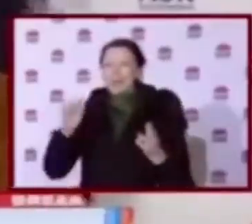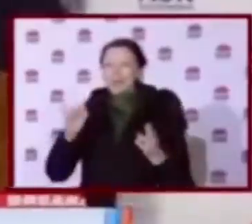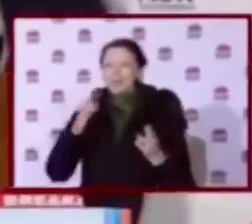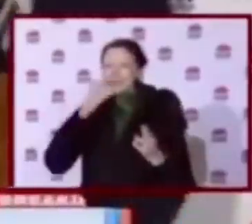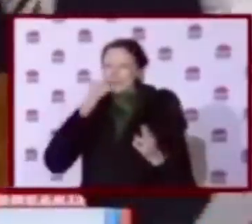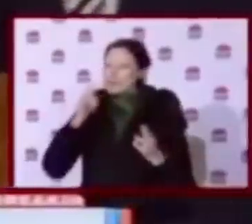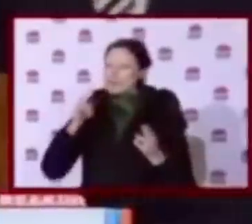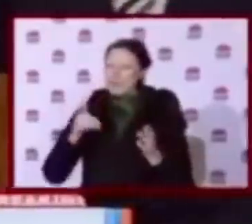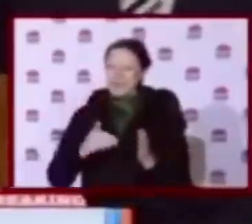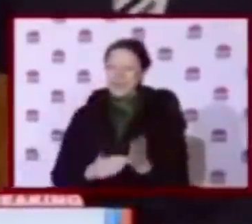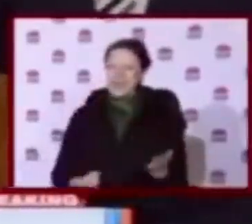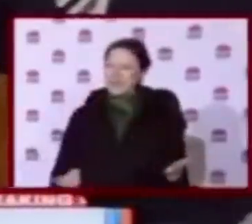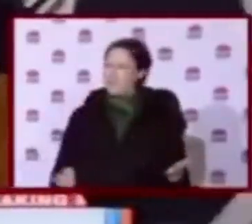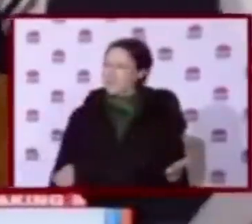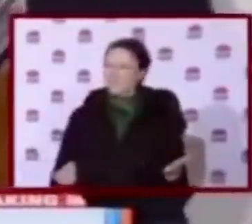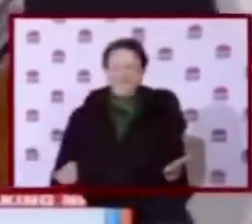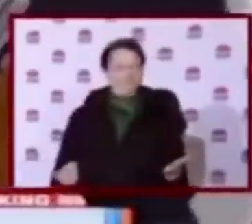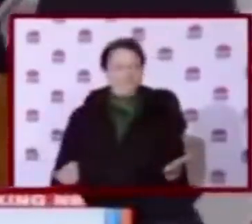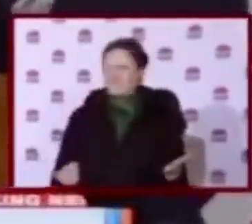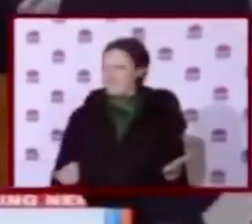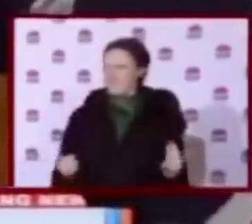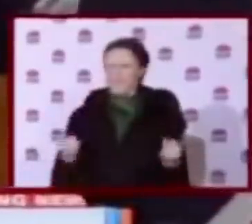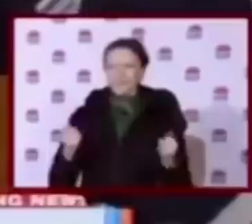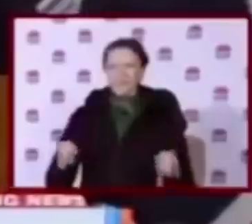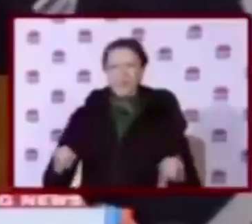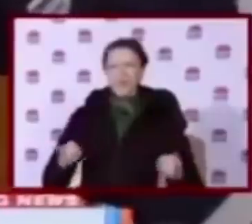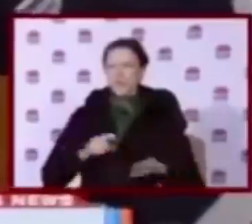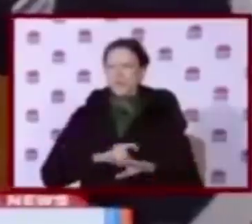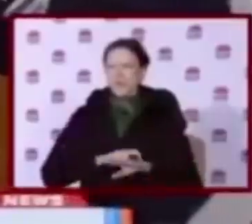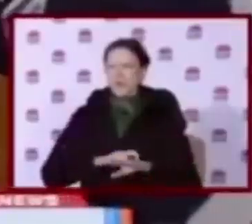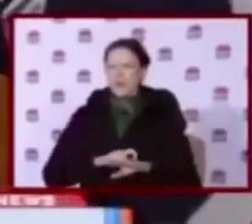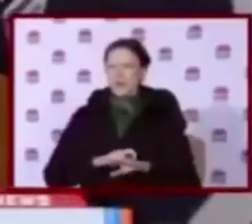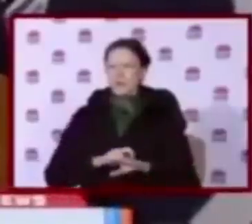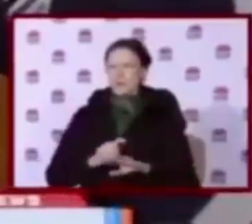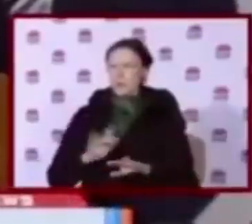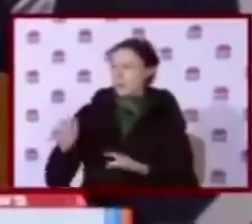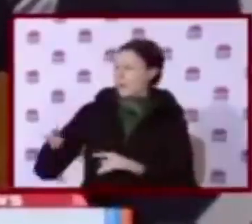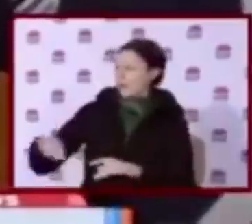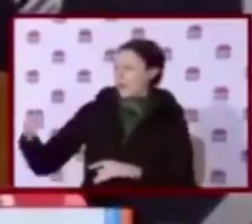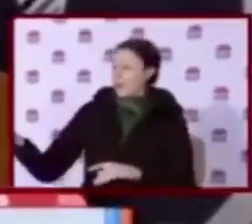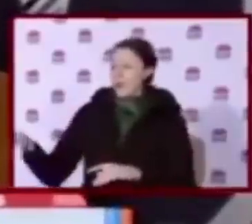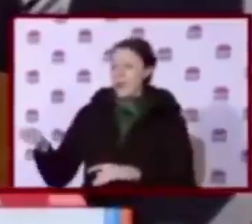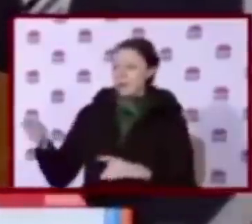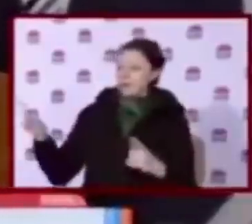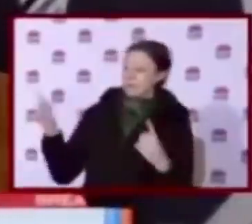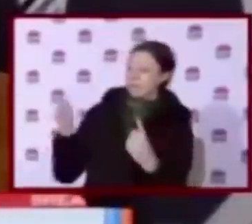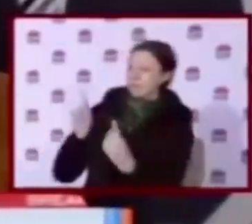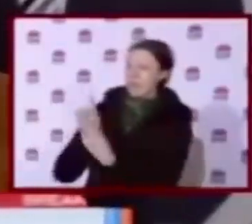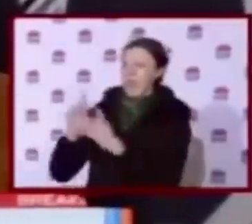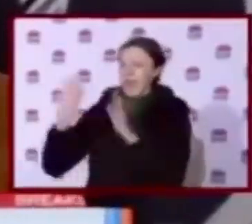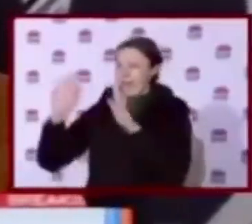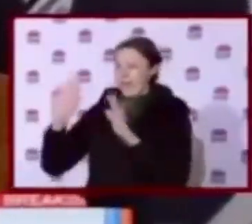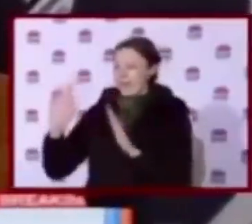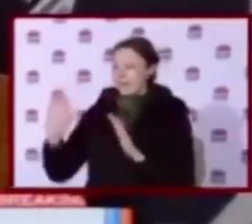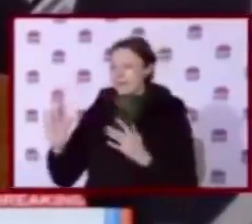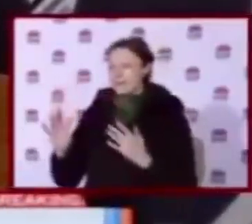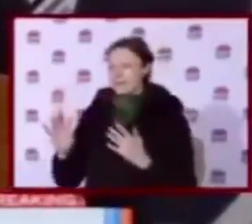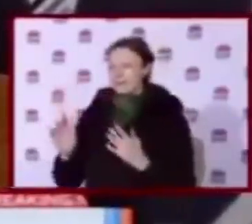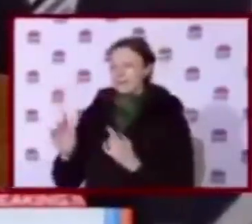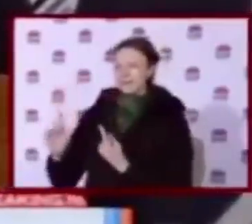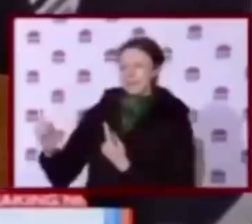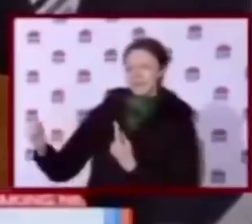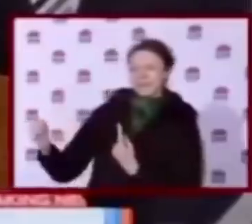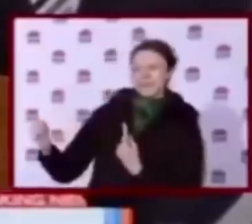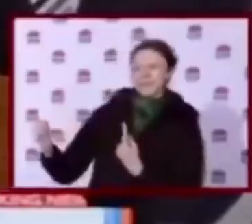unfortunately, this is not the time to do that. So even if you run into your next door neighbour in the shopping centre, in the